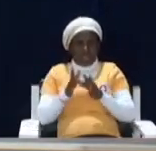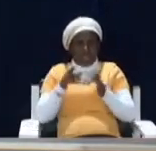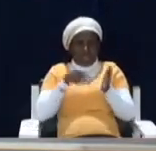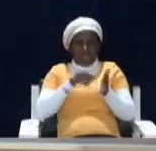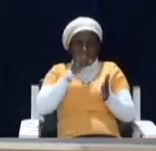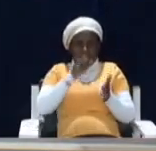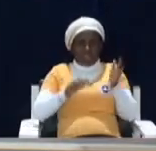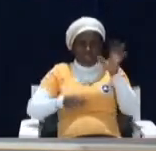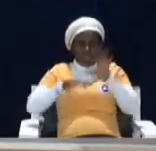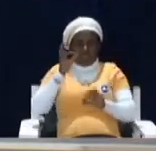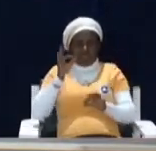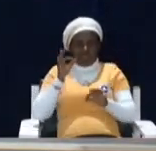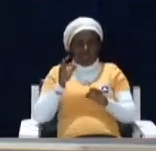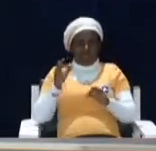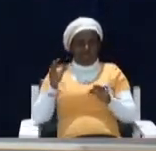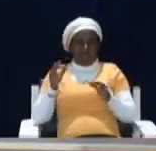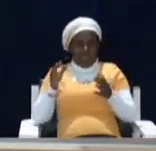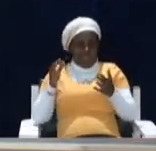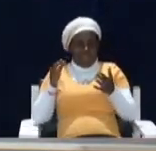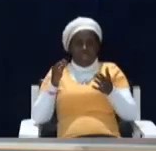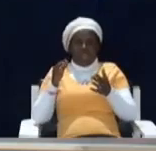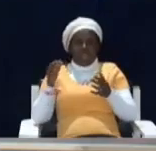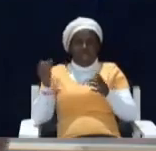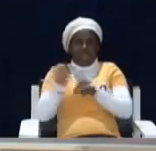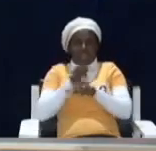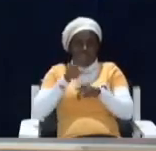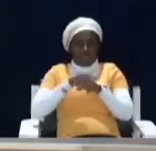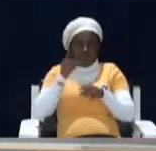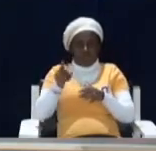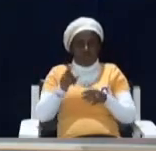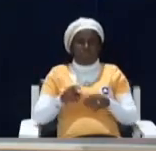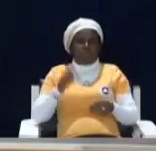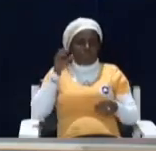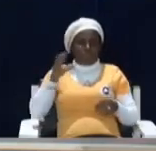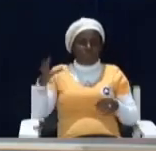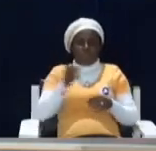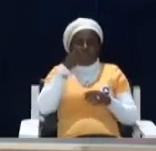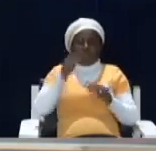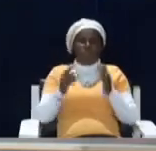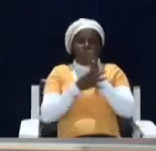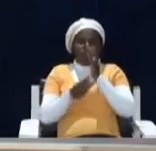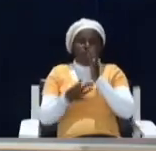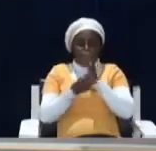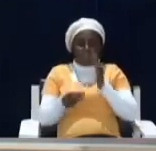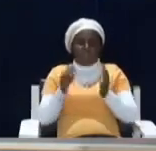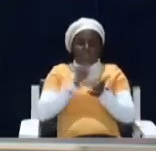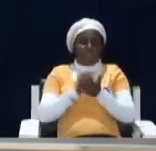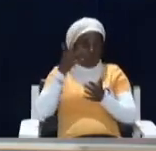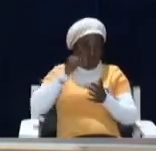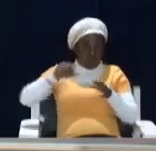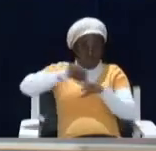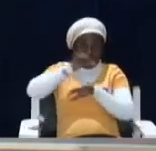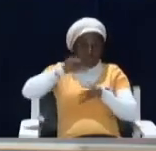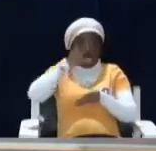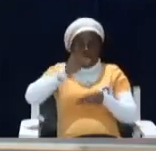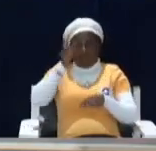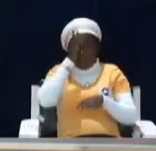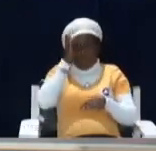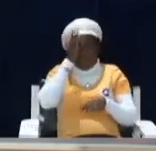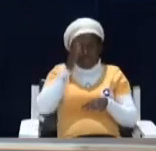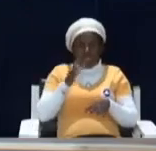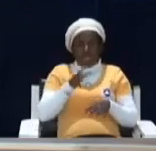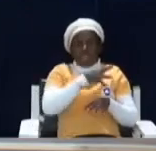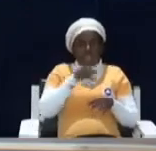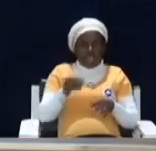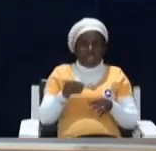spiritual attack on you." And lo and behold, I took the anointed oil that was anointed by our Father in the Lord. And I